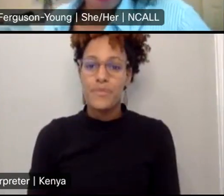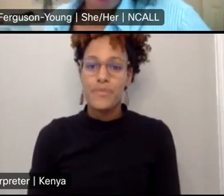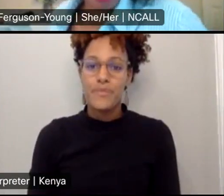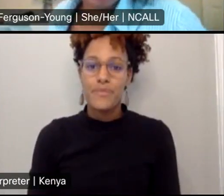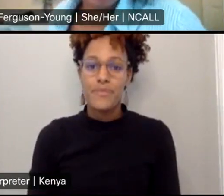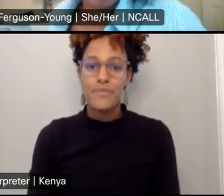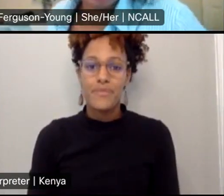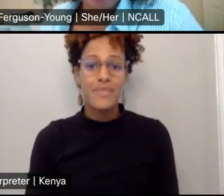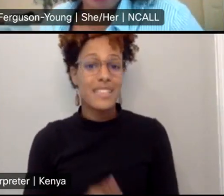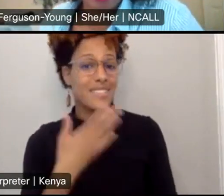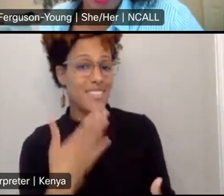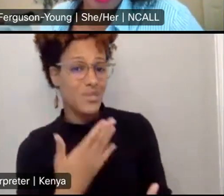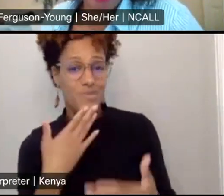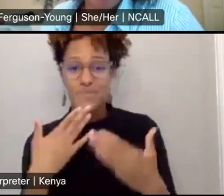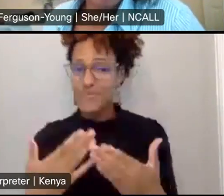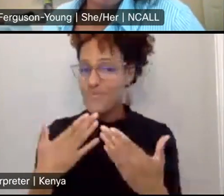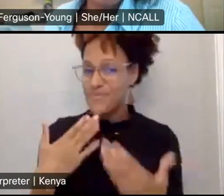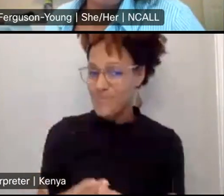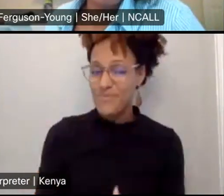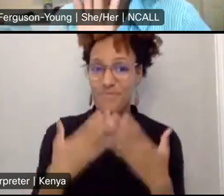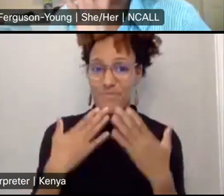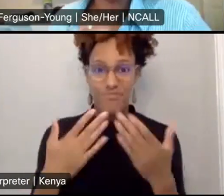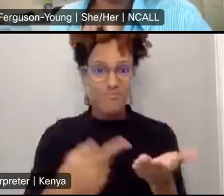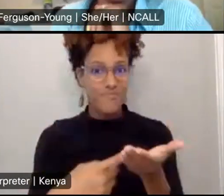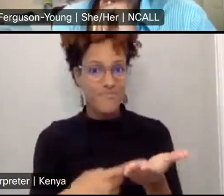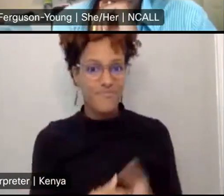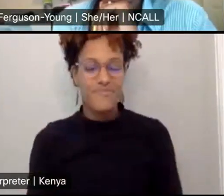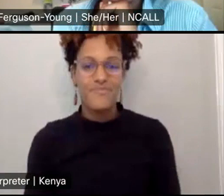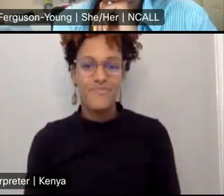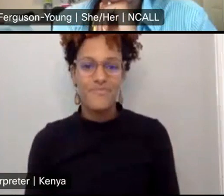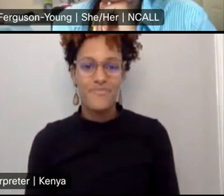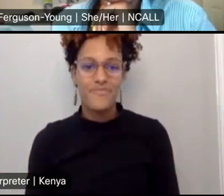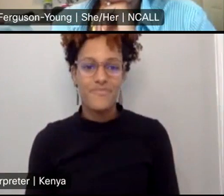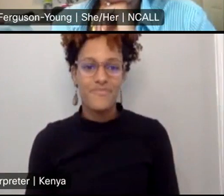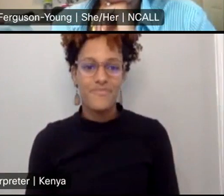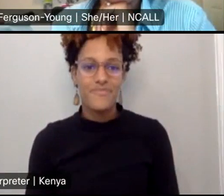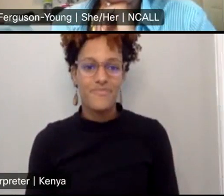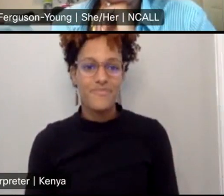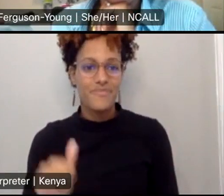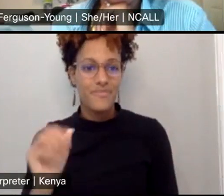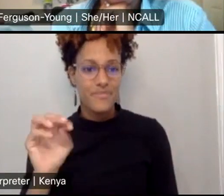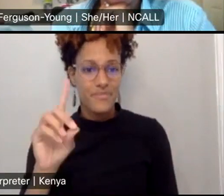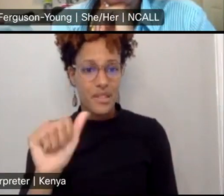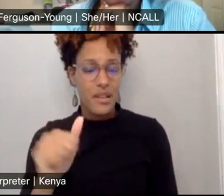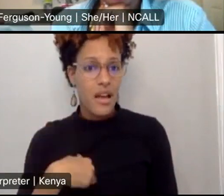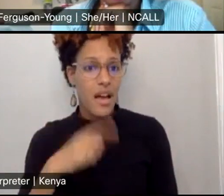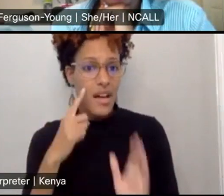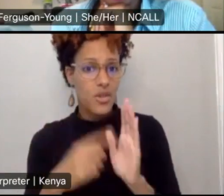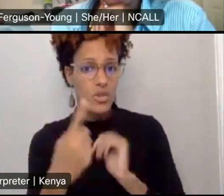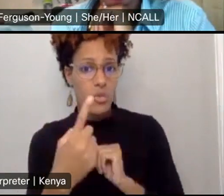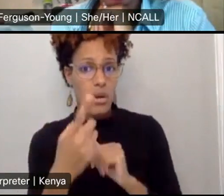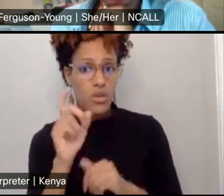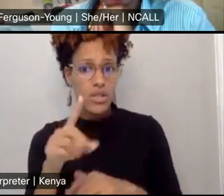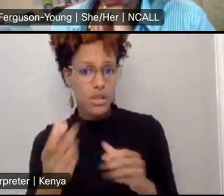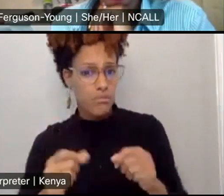Thank you so much. All right, thank you. Conversation. I don't know if there was one question that came I up in do the see chat. one